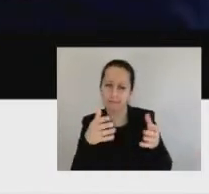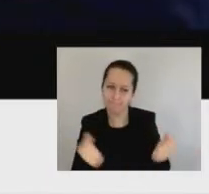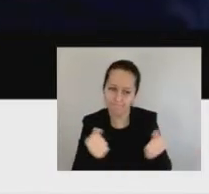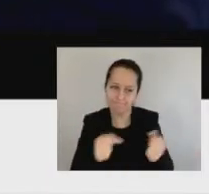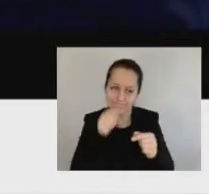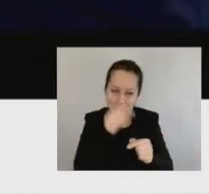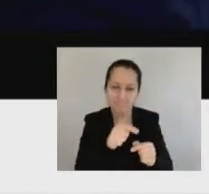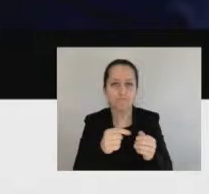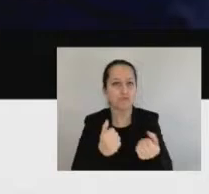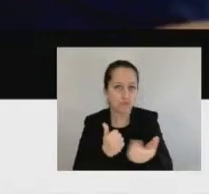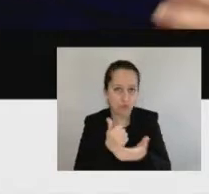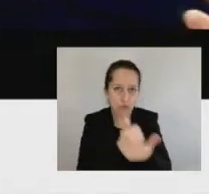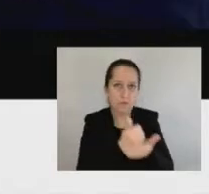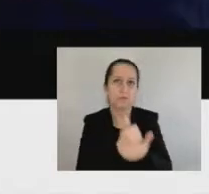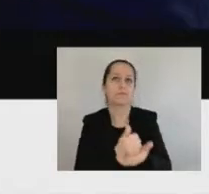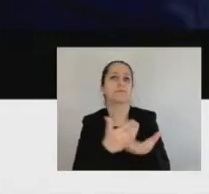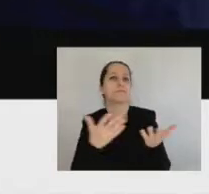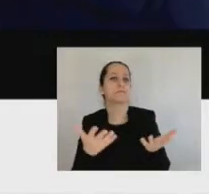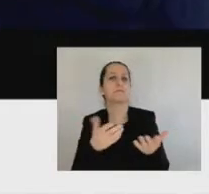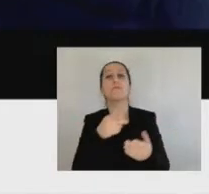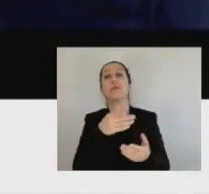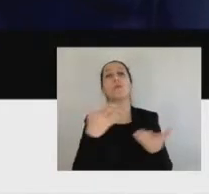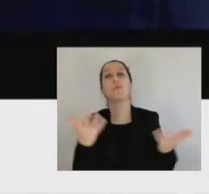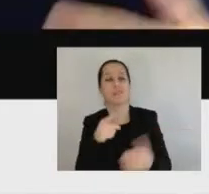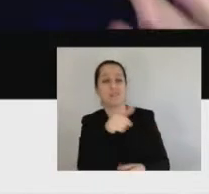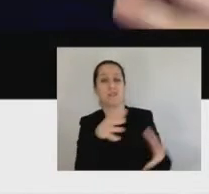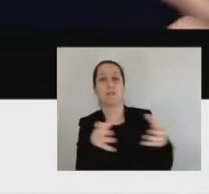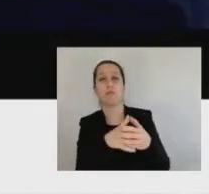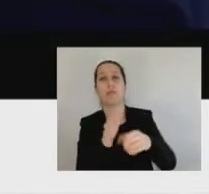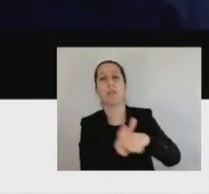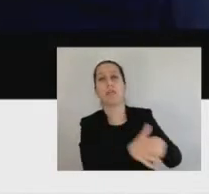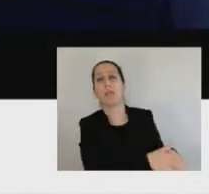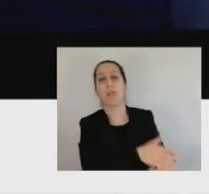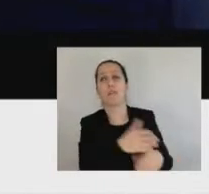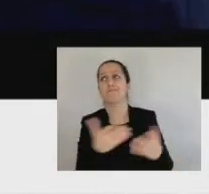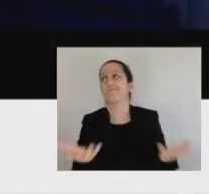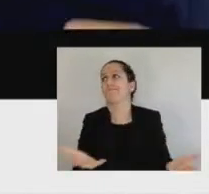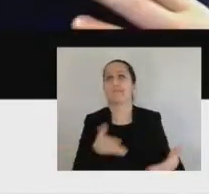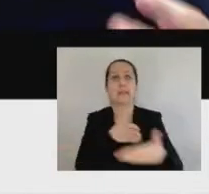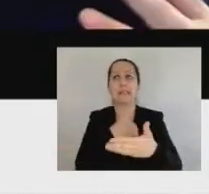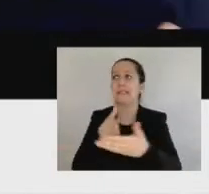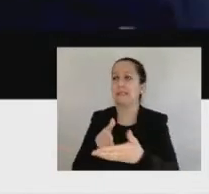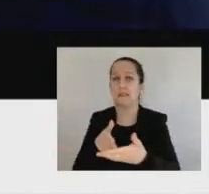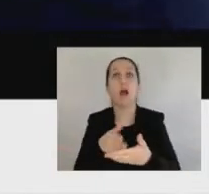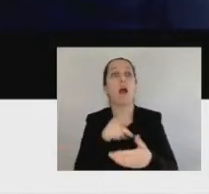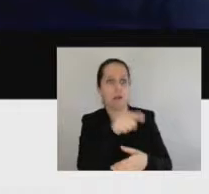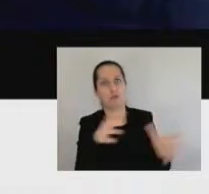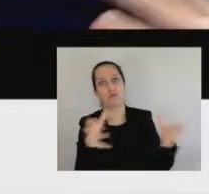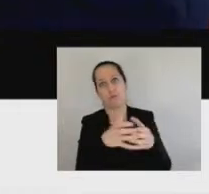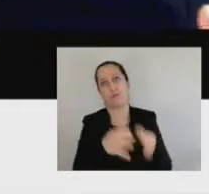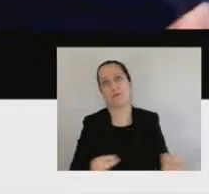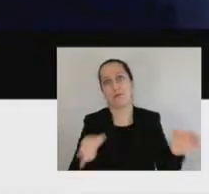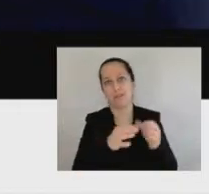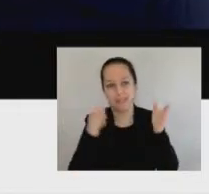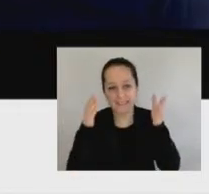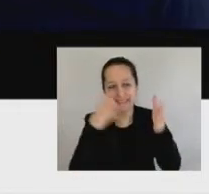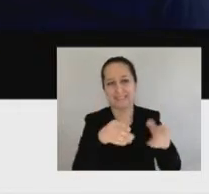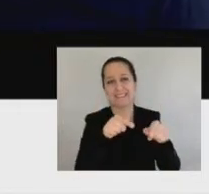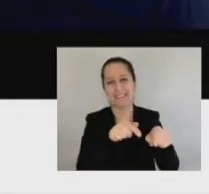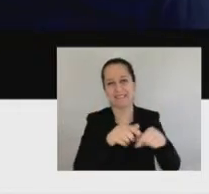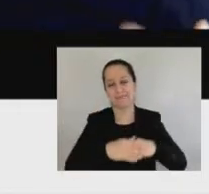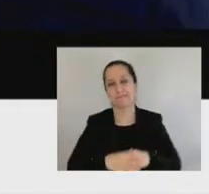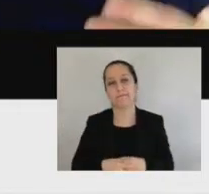to focus? How do we understand those groups insofar as being deferred from access?